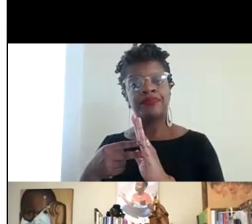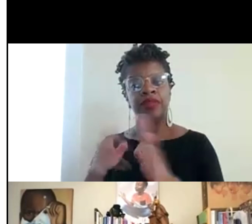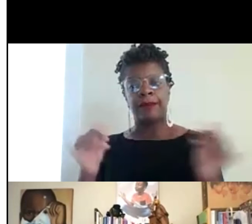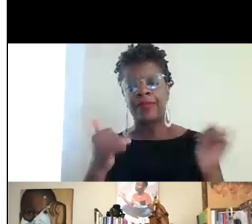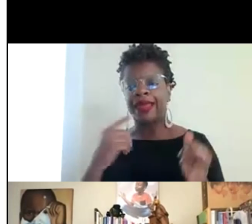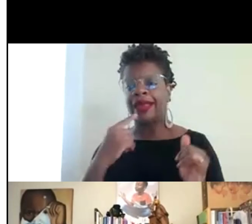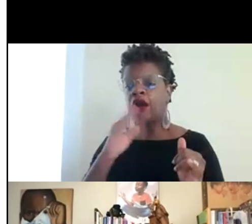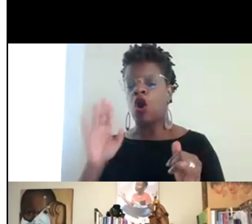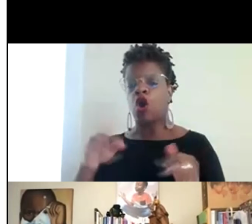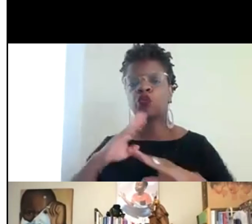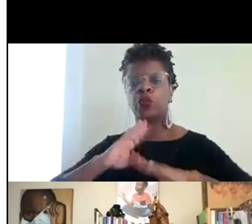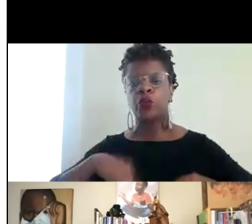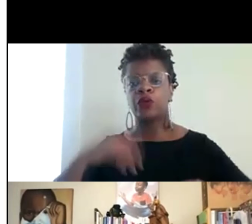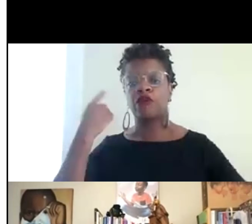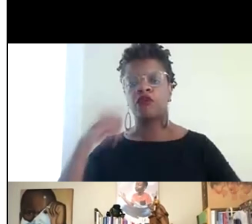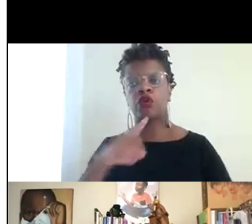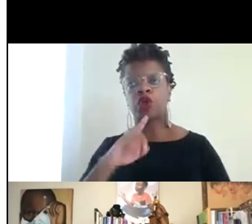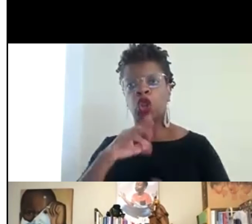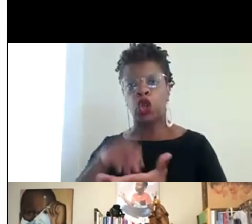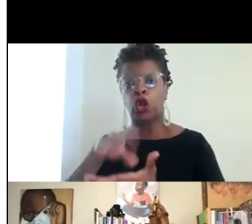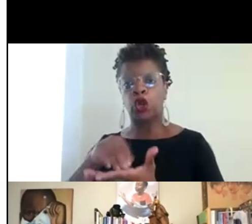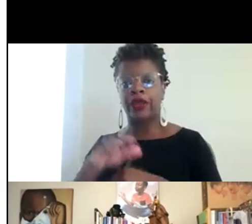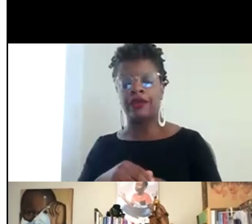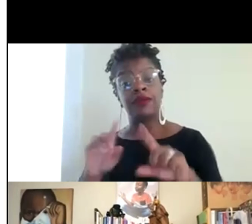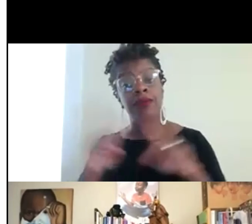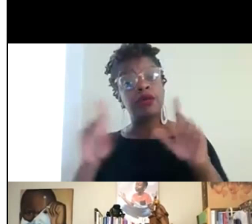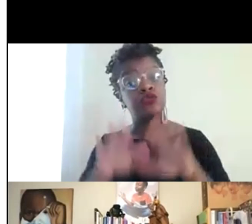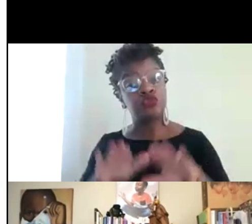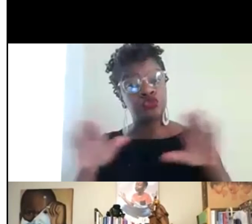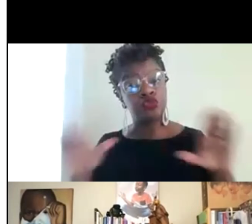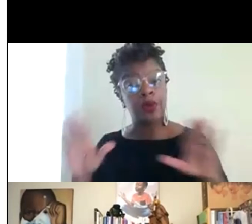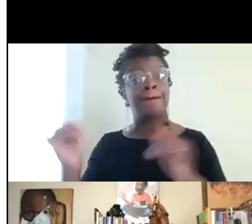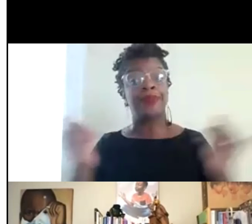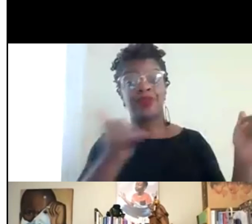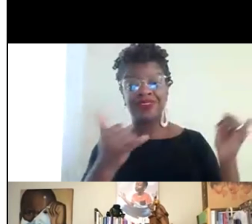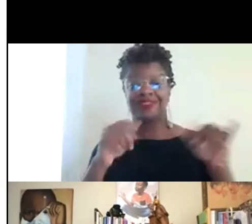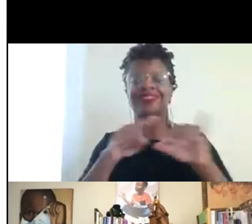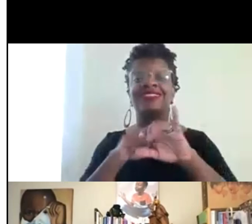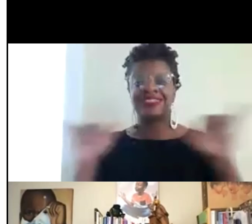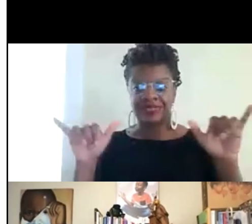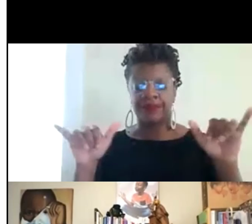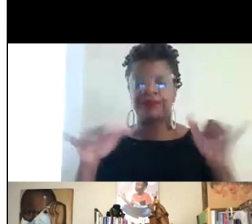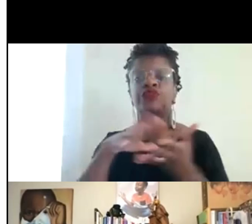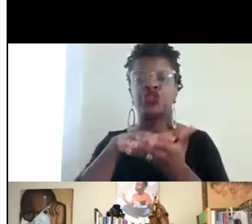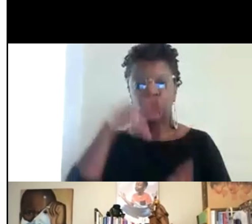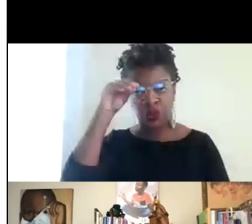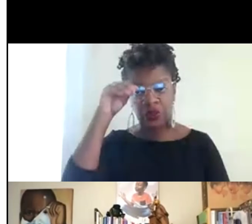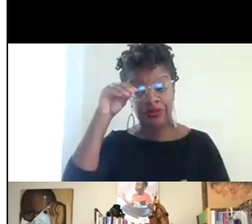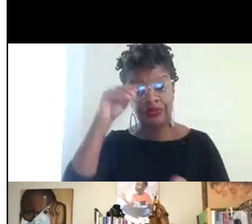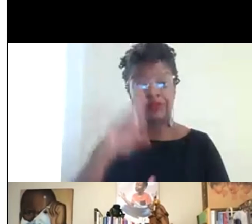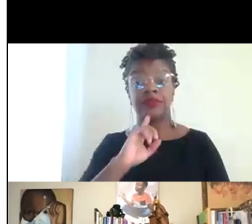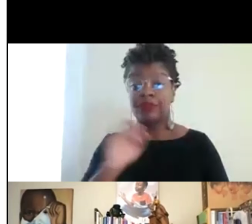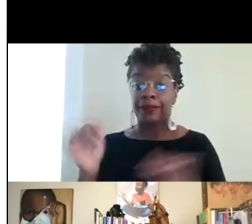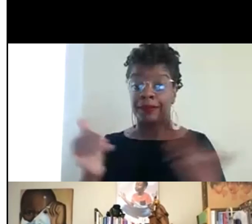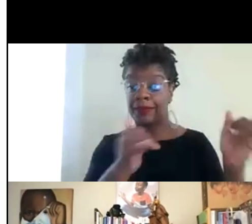a relief from serious learning. But for children, play is serious learning. Play is really the work